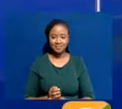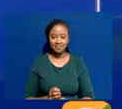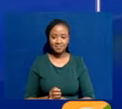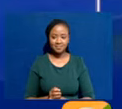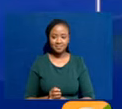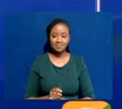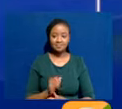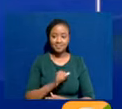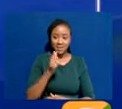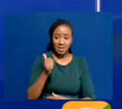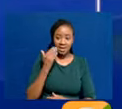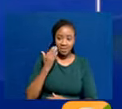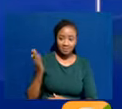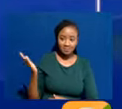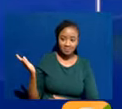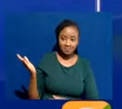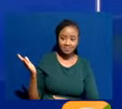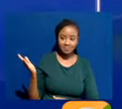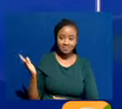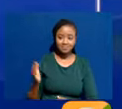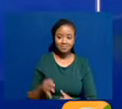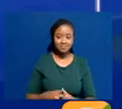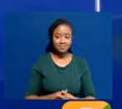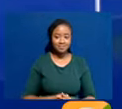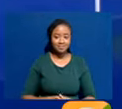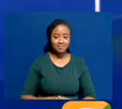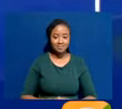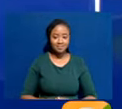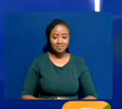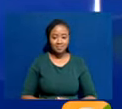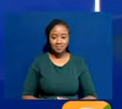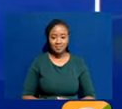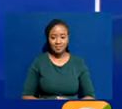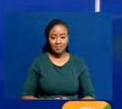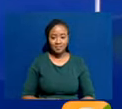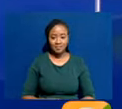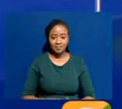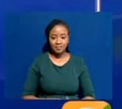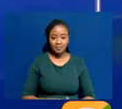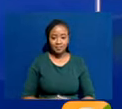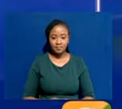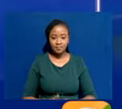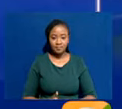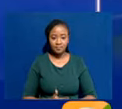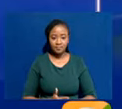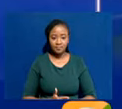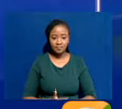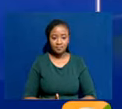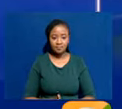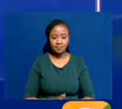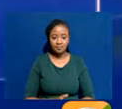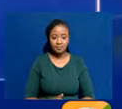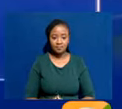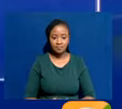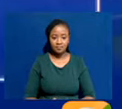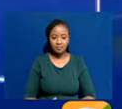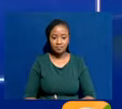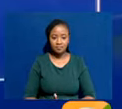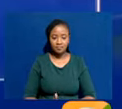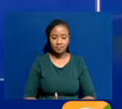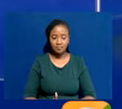Kabisa Mwangi says, here in Kawa West Market, public participation has been thrown to the pit. Governor, help us stop